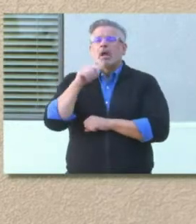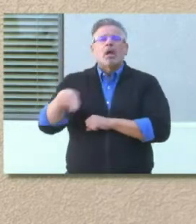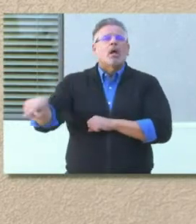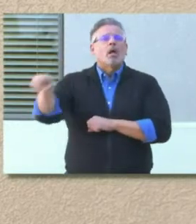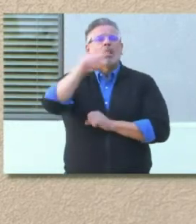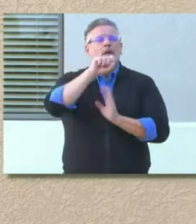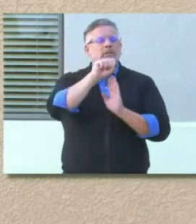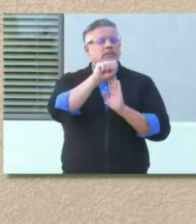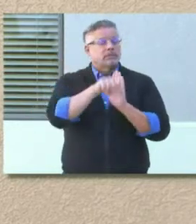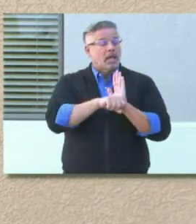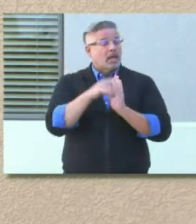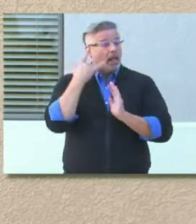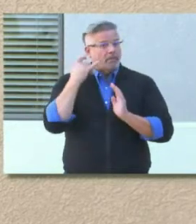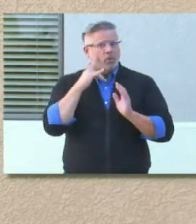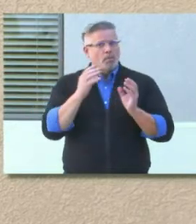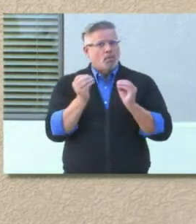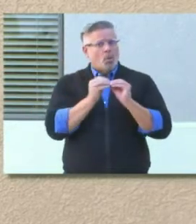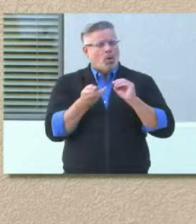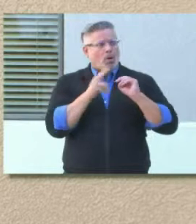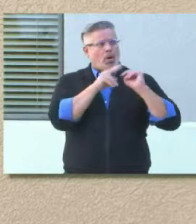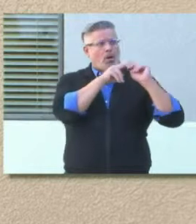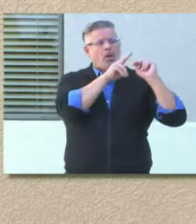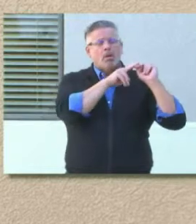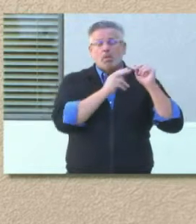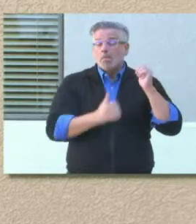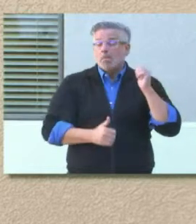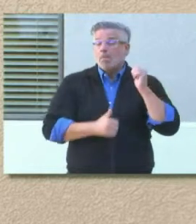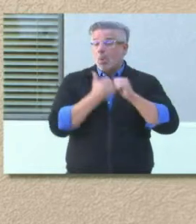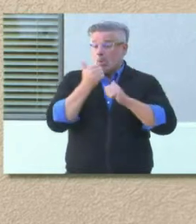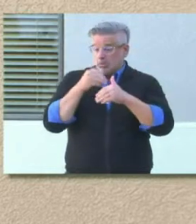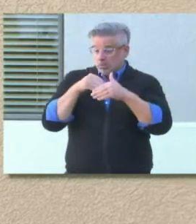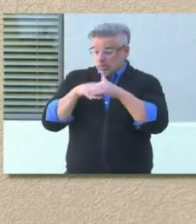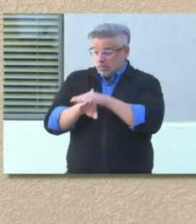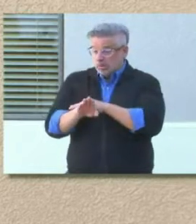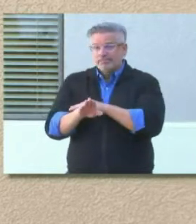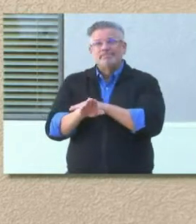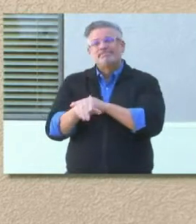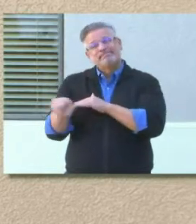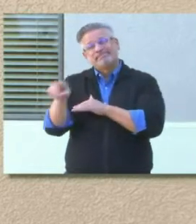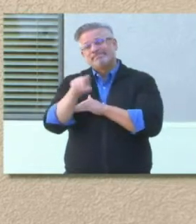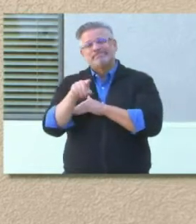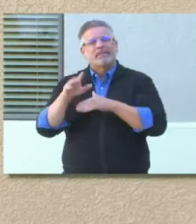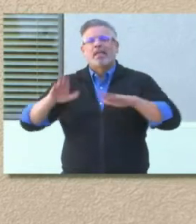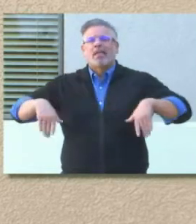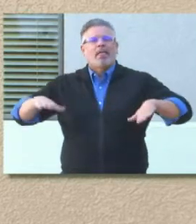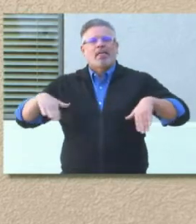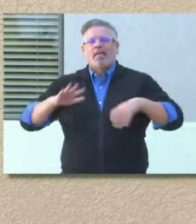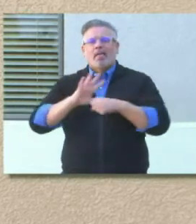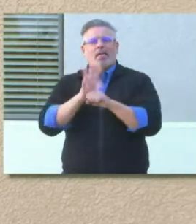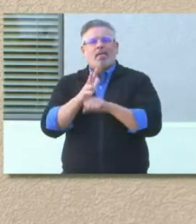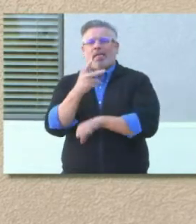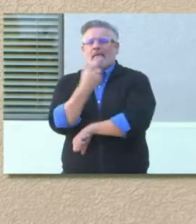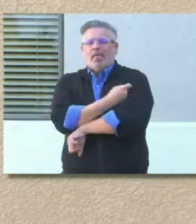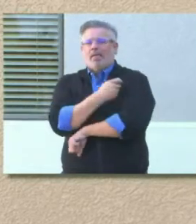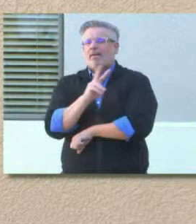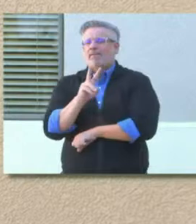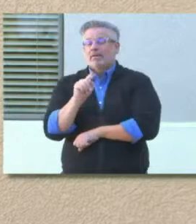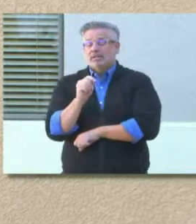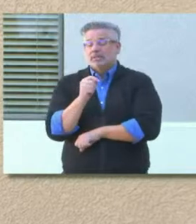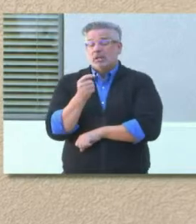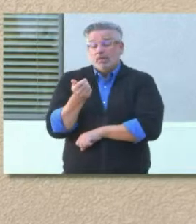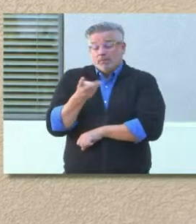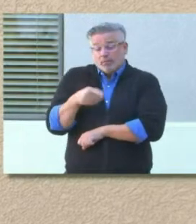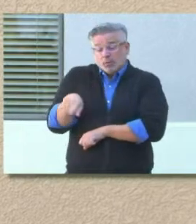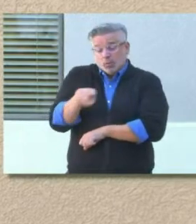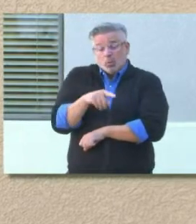state of California. And the vast majority of those admissions were unvaccinated veterans. The few